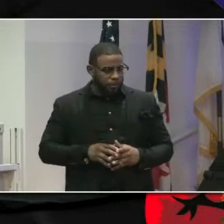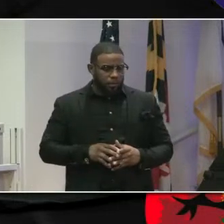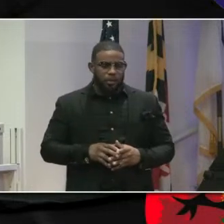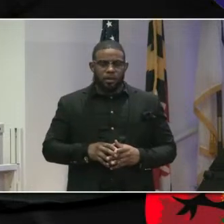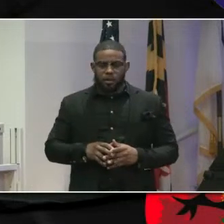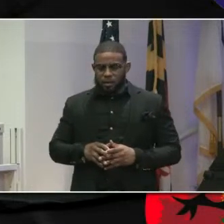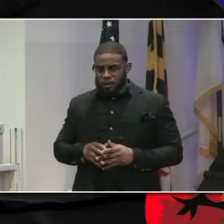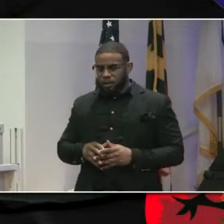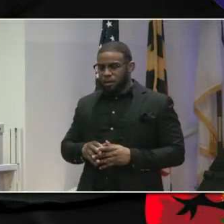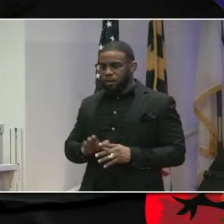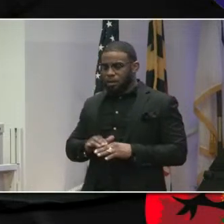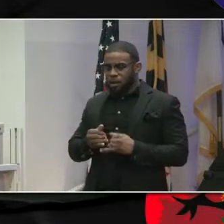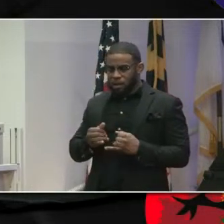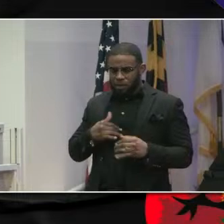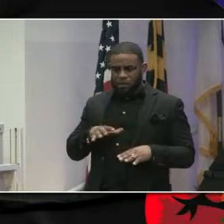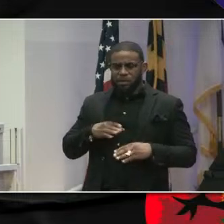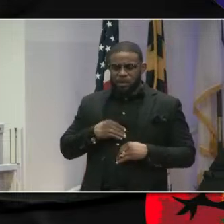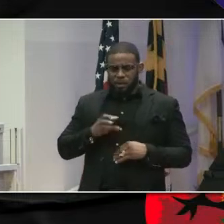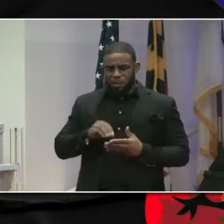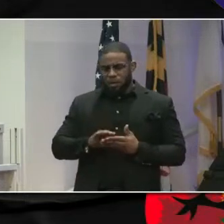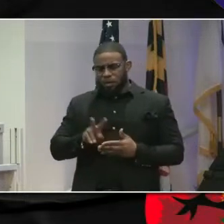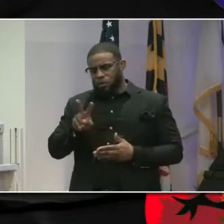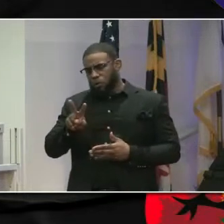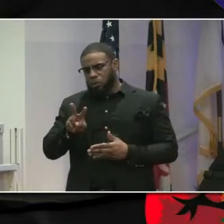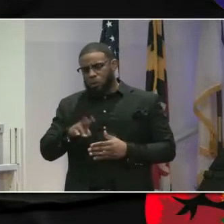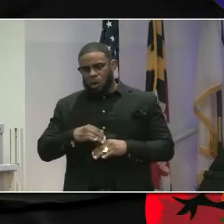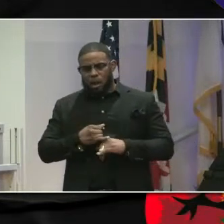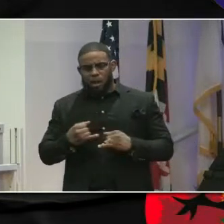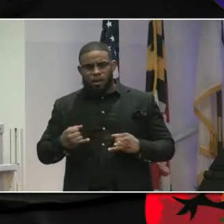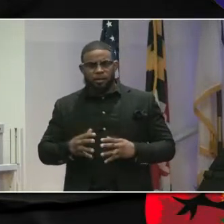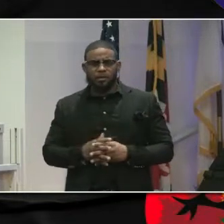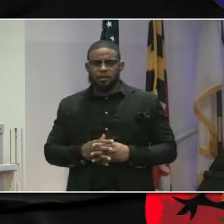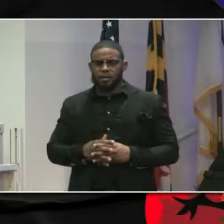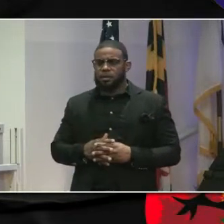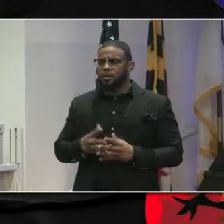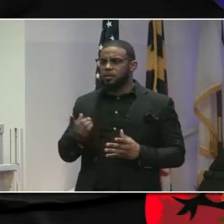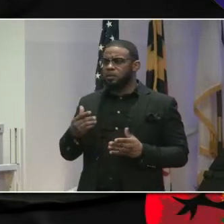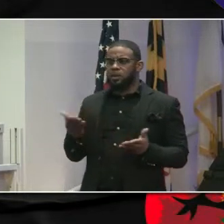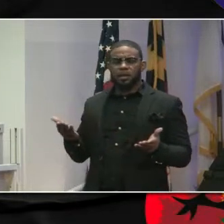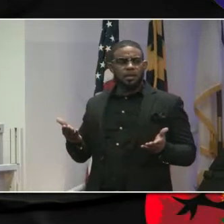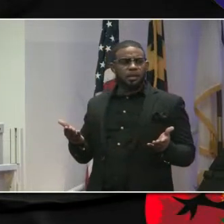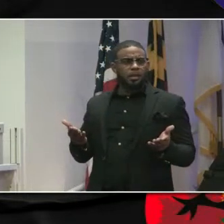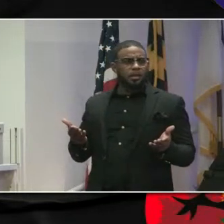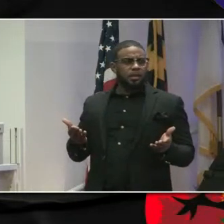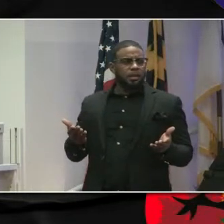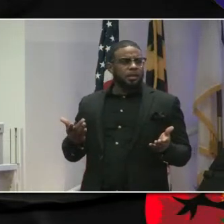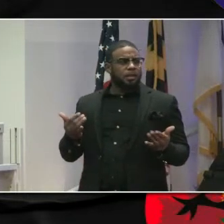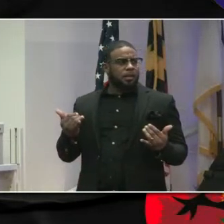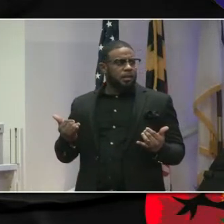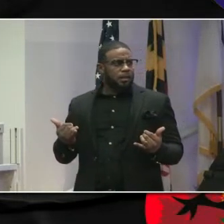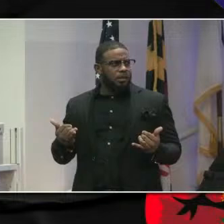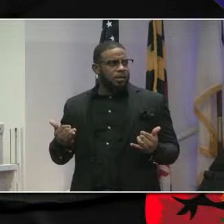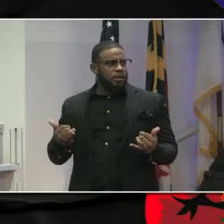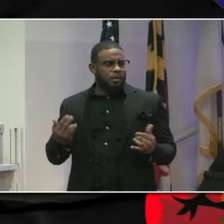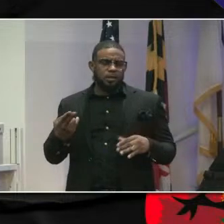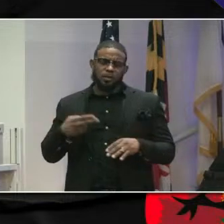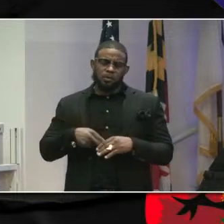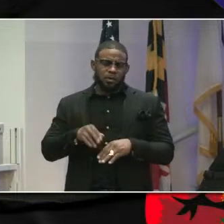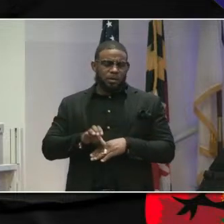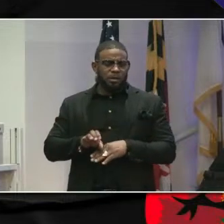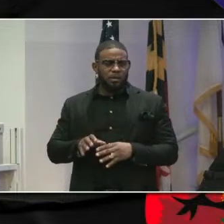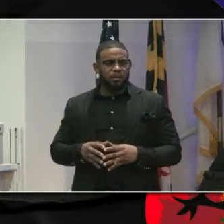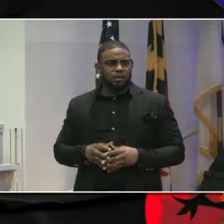virtual online, we'll take you. Put a two. But someone God may be telling today, join this